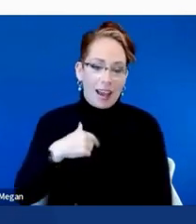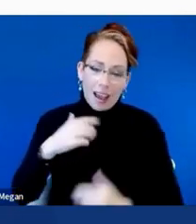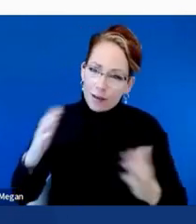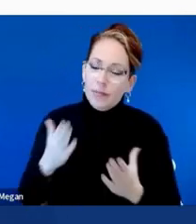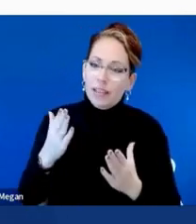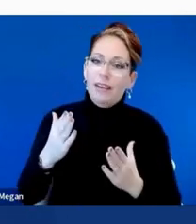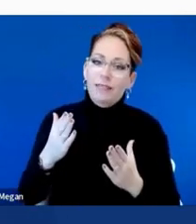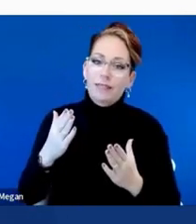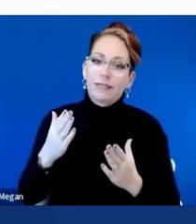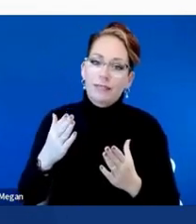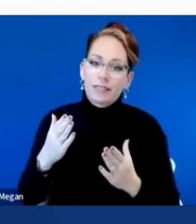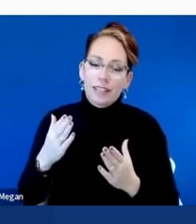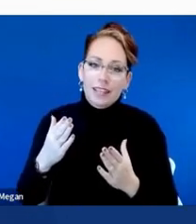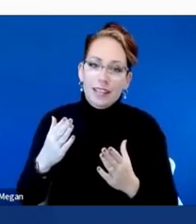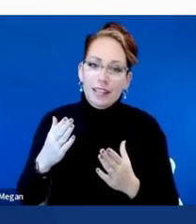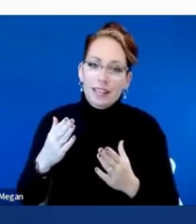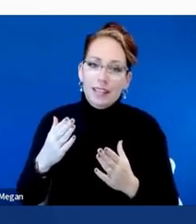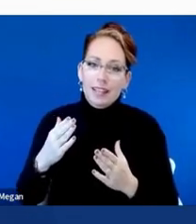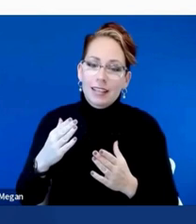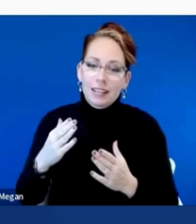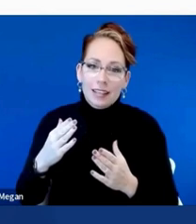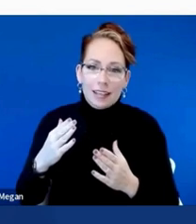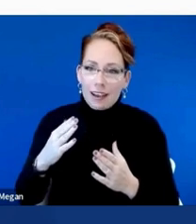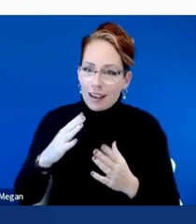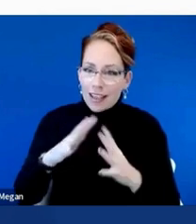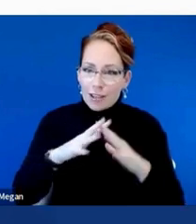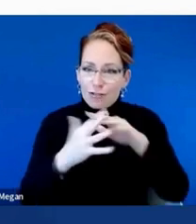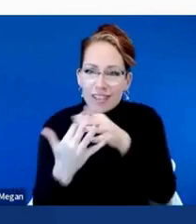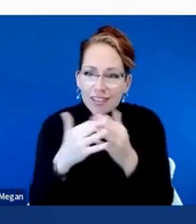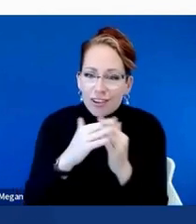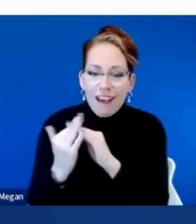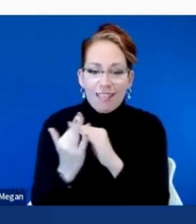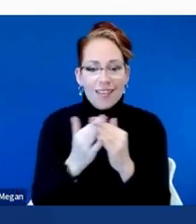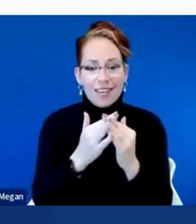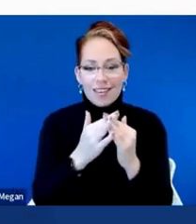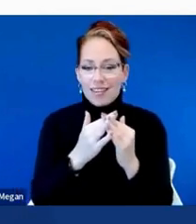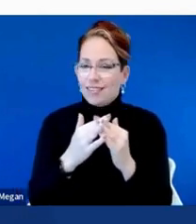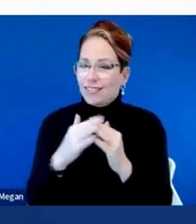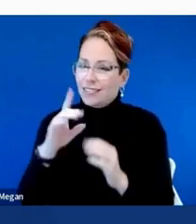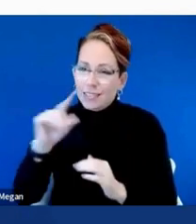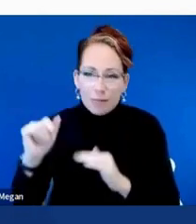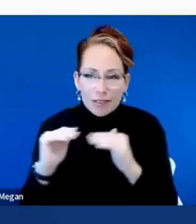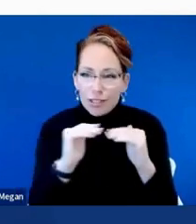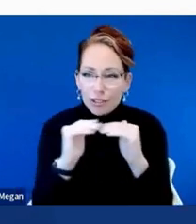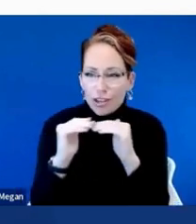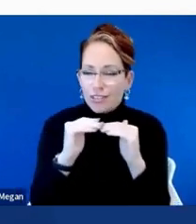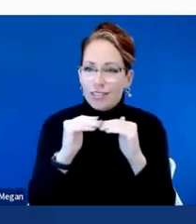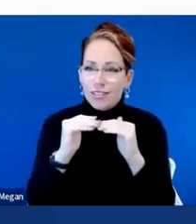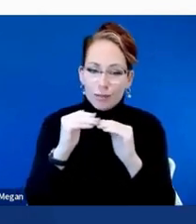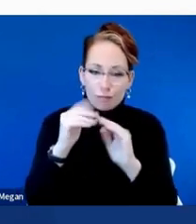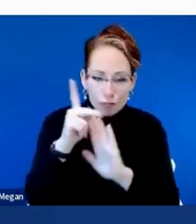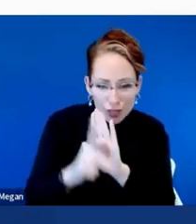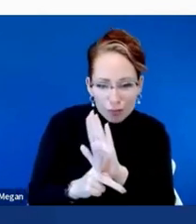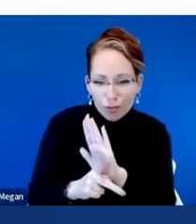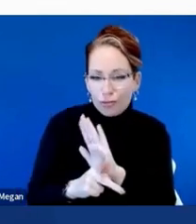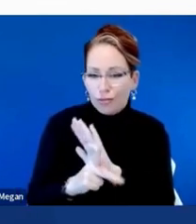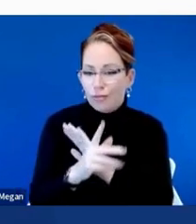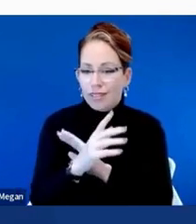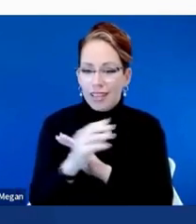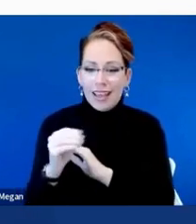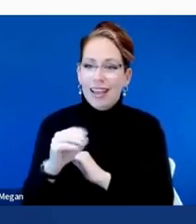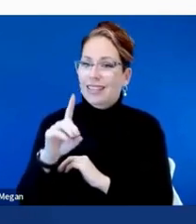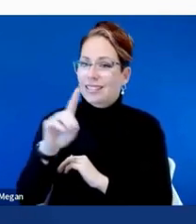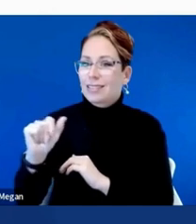a disability-centered lens within a qualitative research design. I believe this perspective will shape the